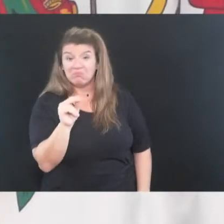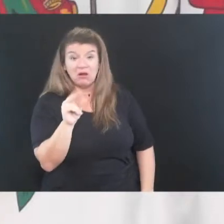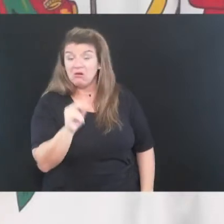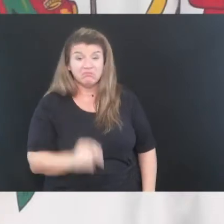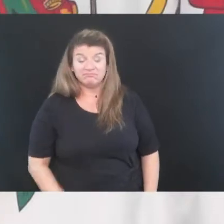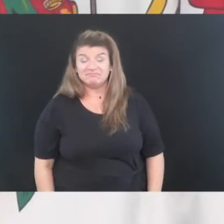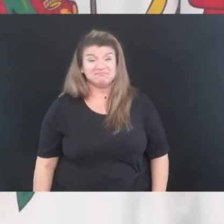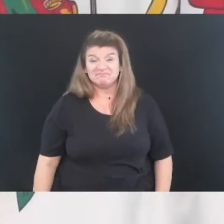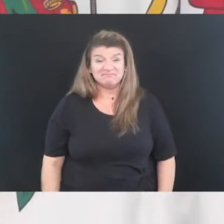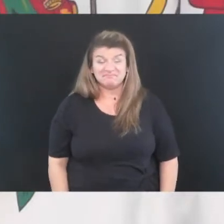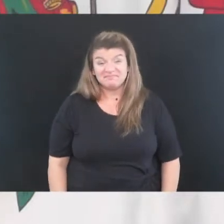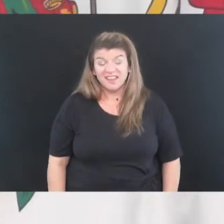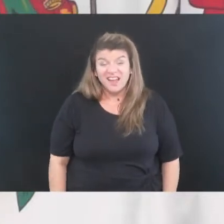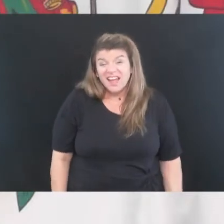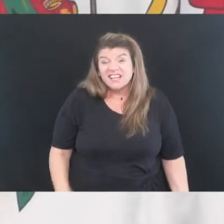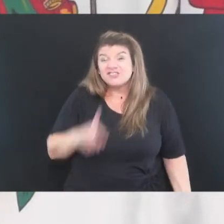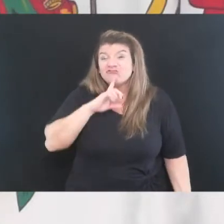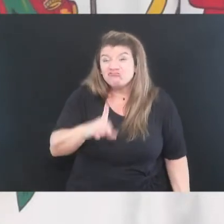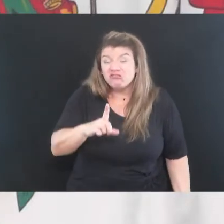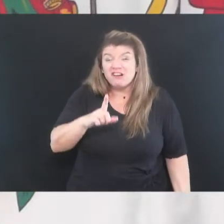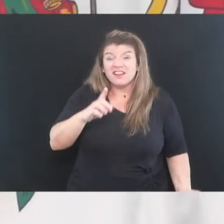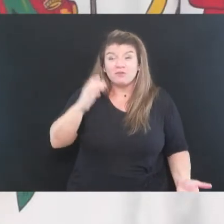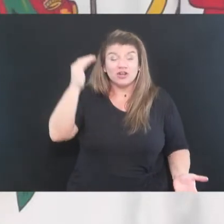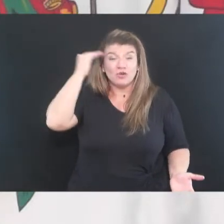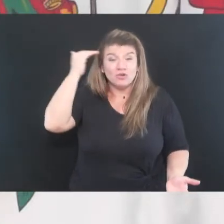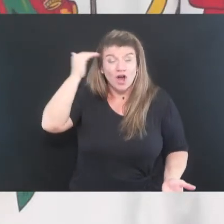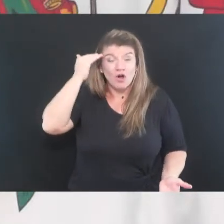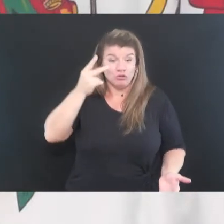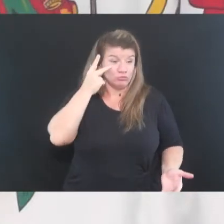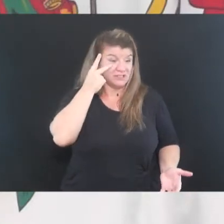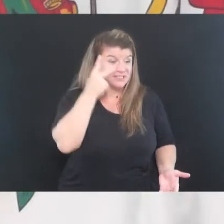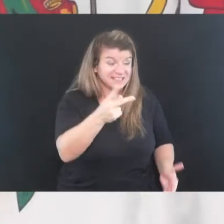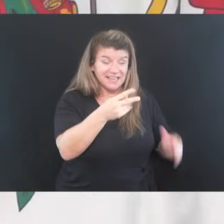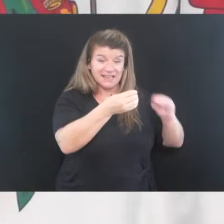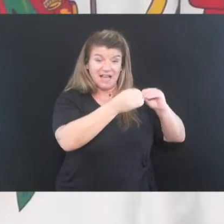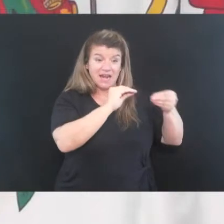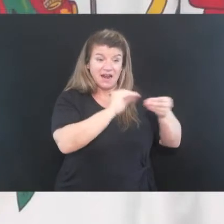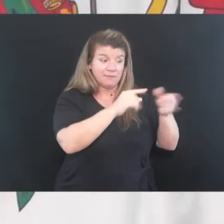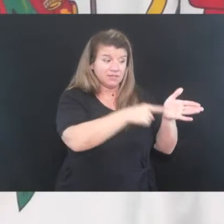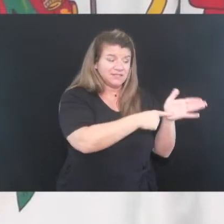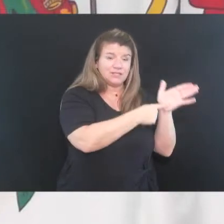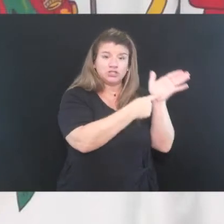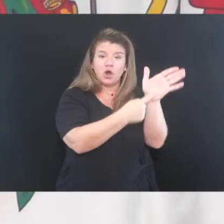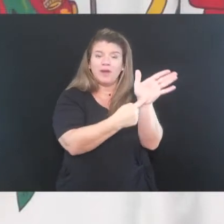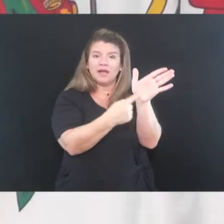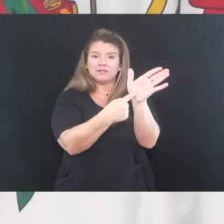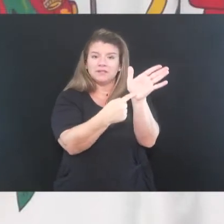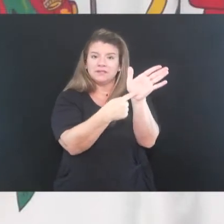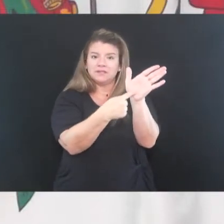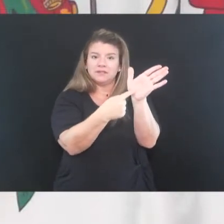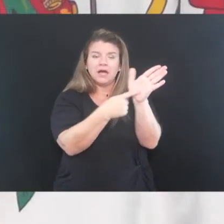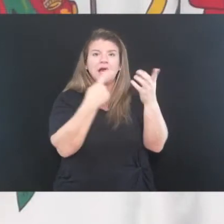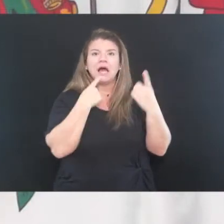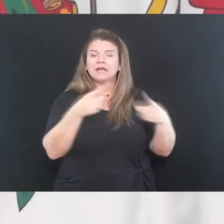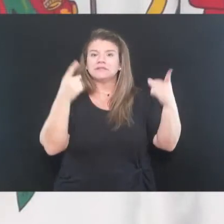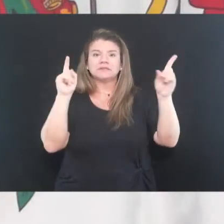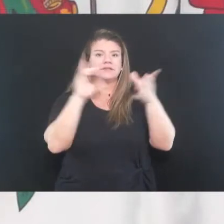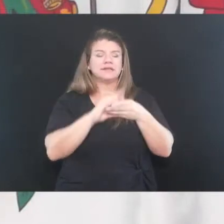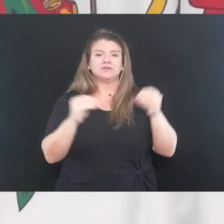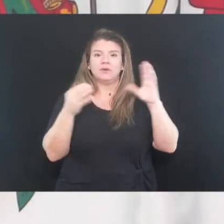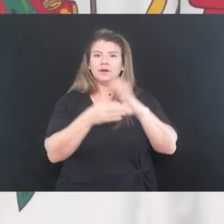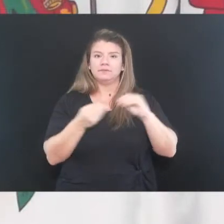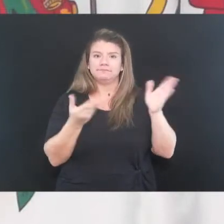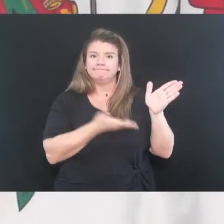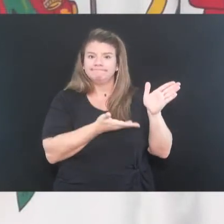really and truly, when it really boils right down to it, it's showing us right there a success story like no one